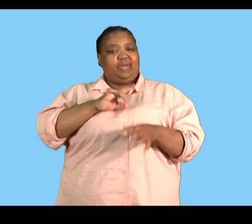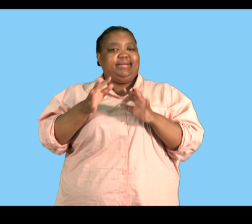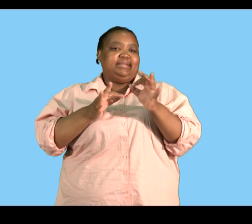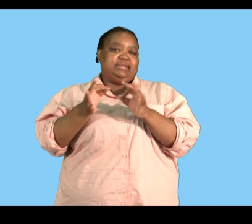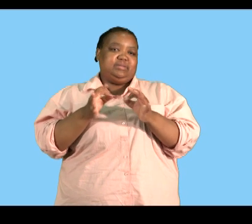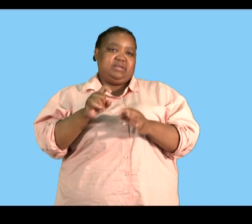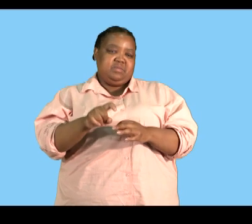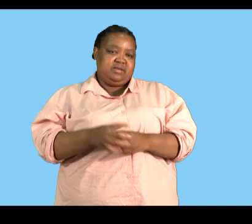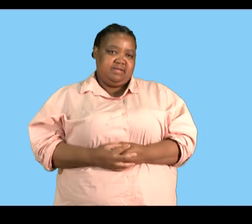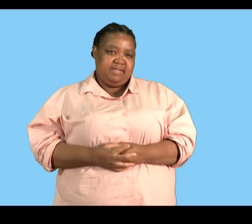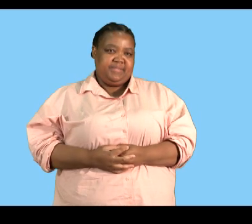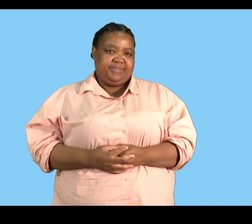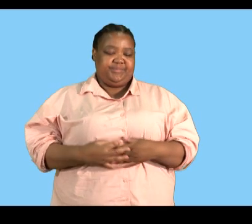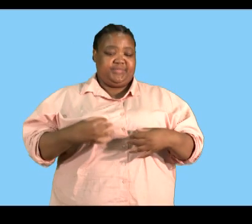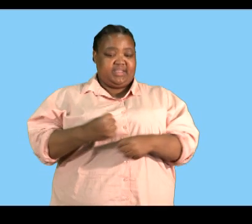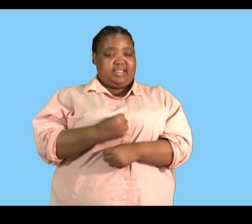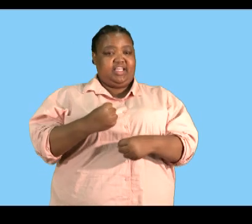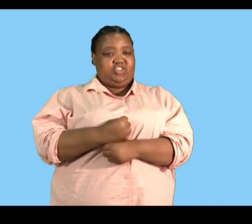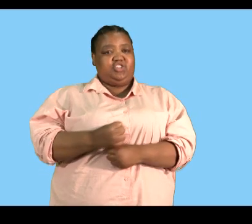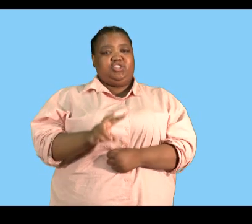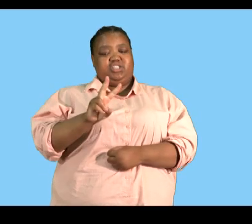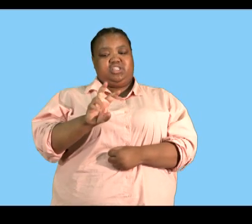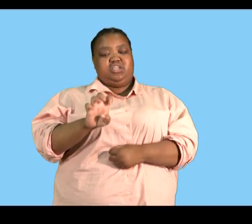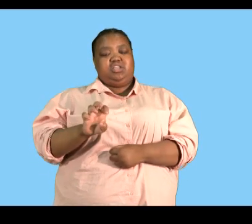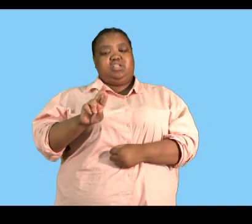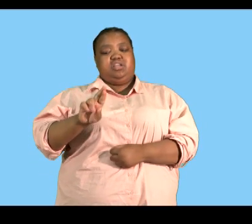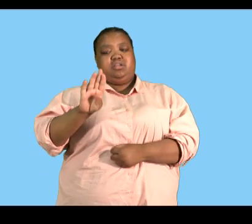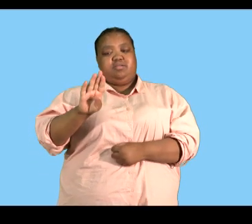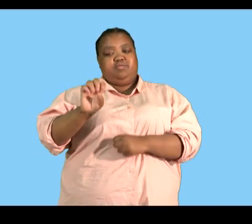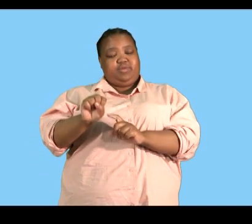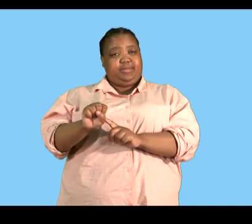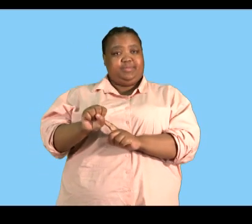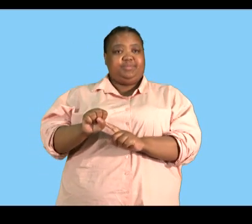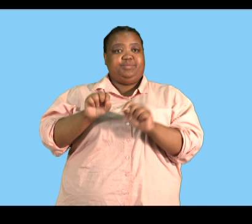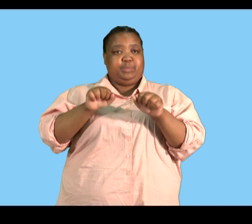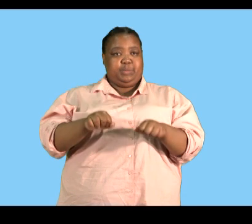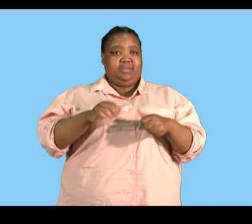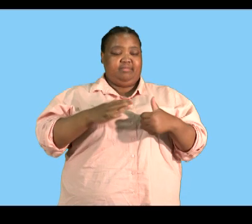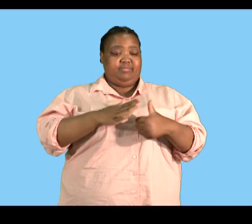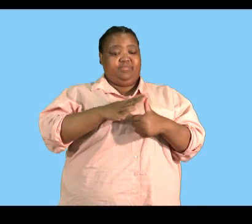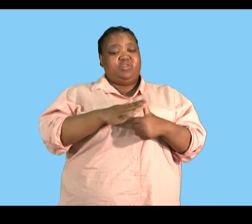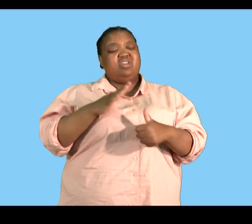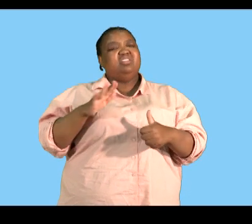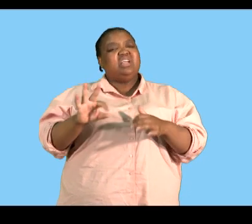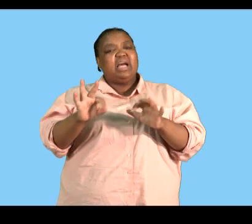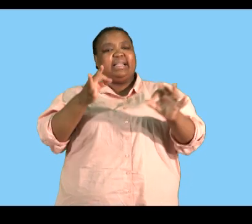context. Now, let us look at the action verbs. Firstly, when you analyze,